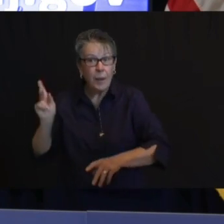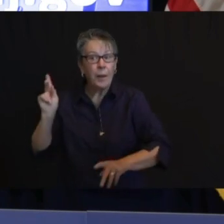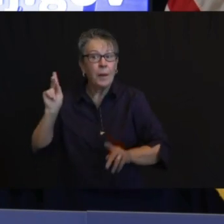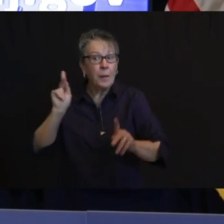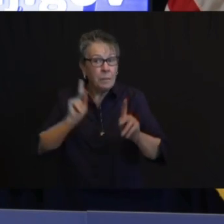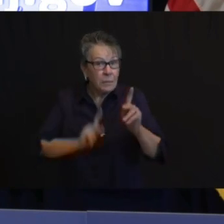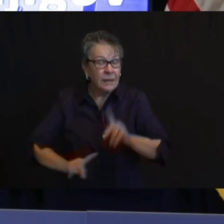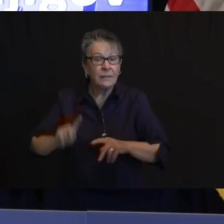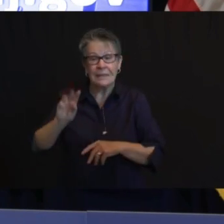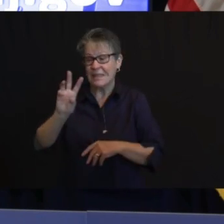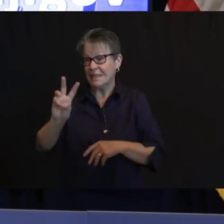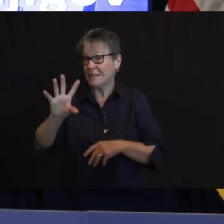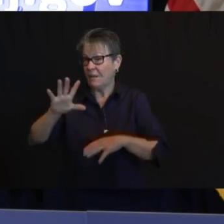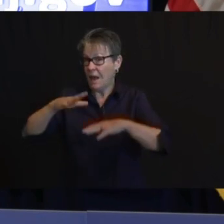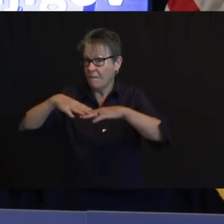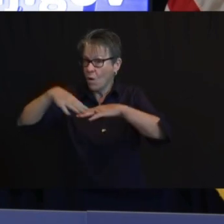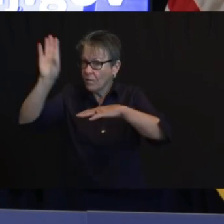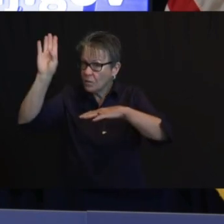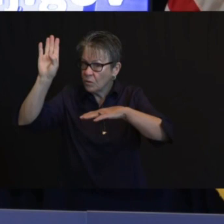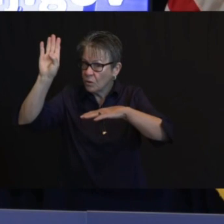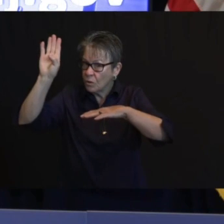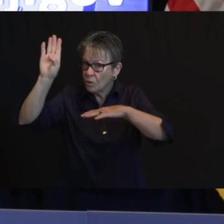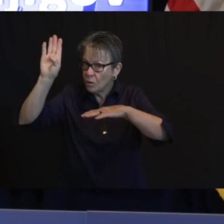years or older.